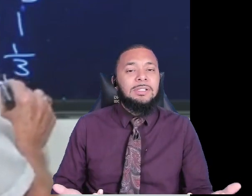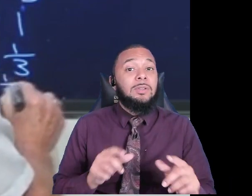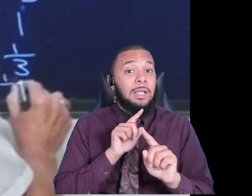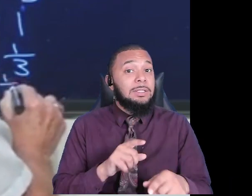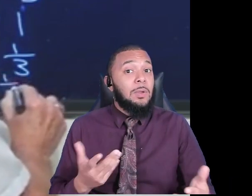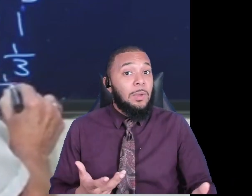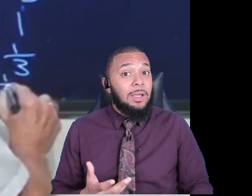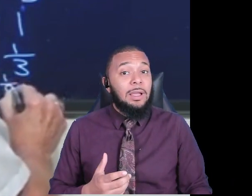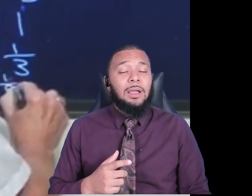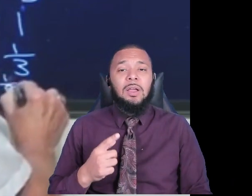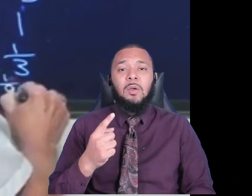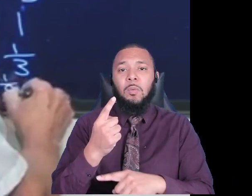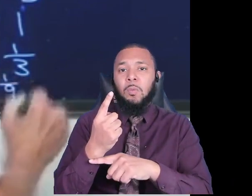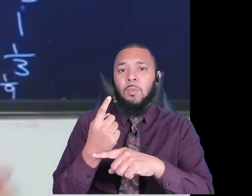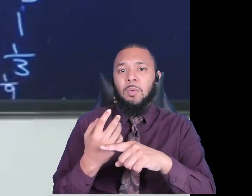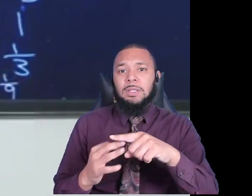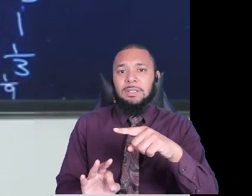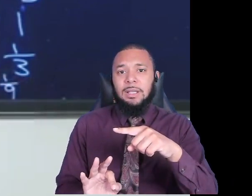get